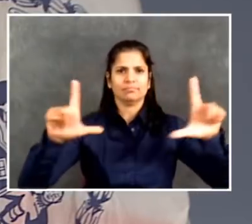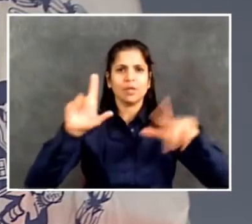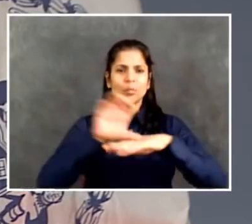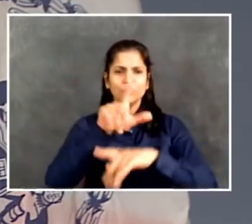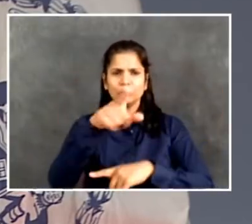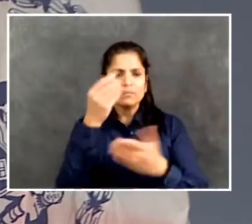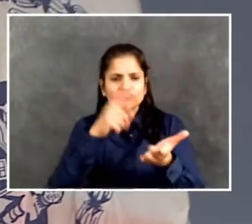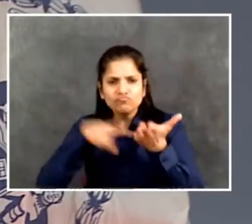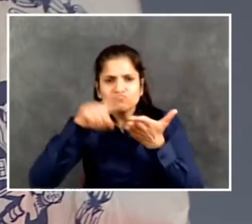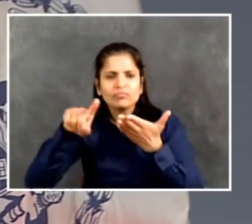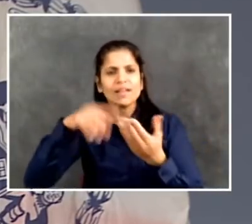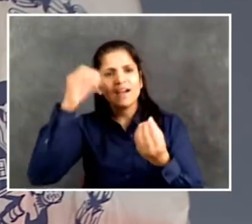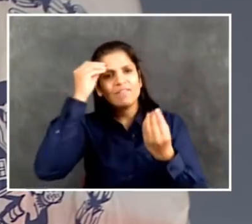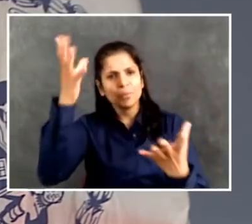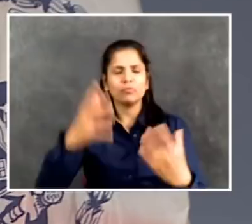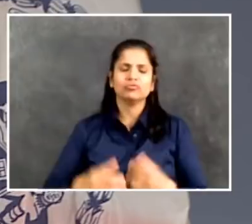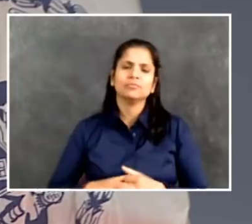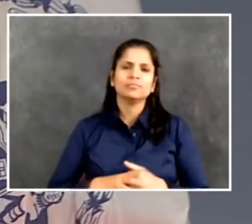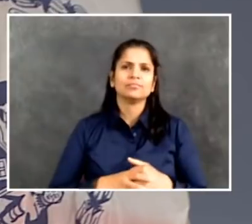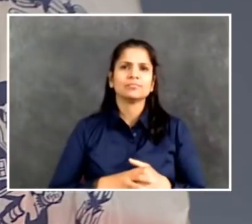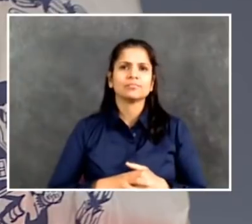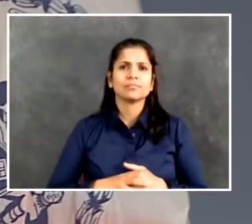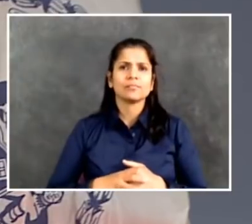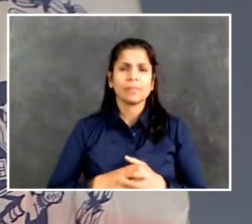product placement there, the